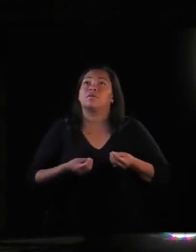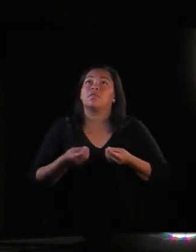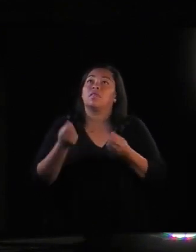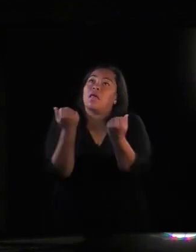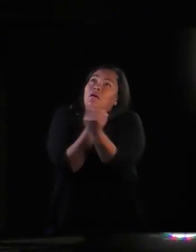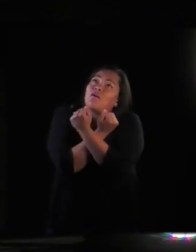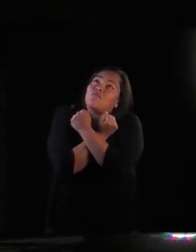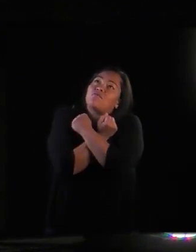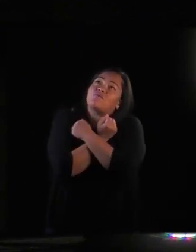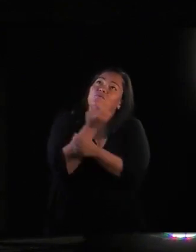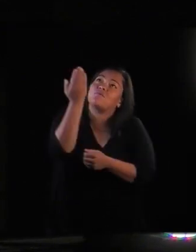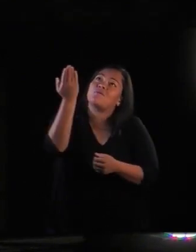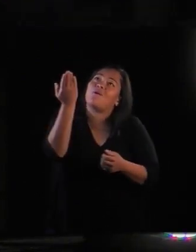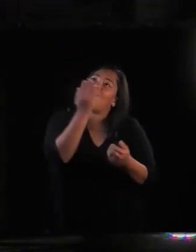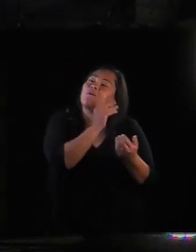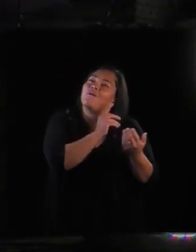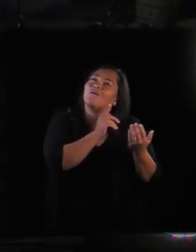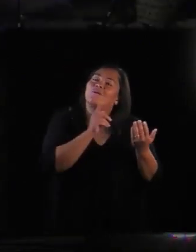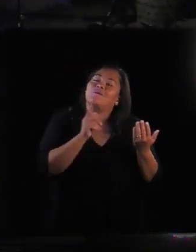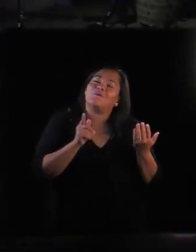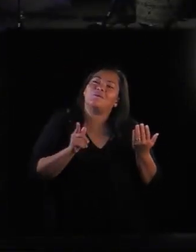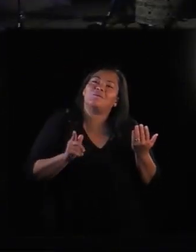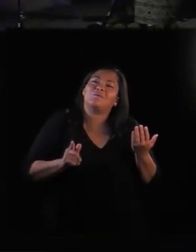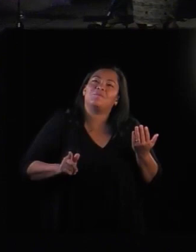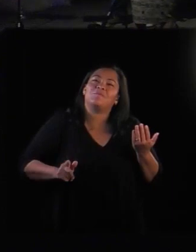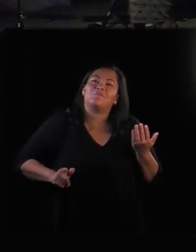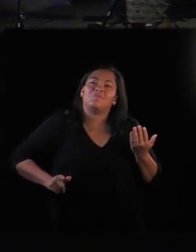I love you,